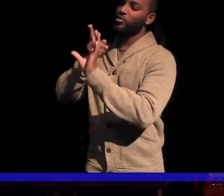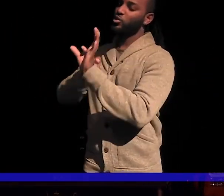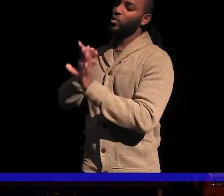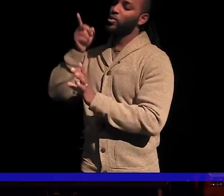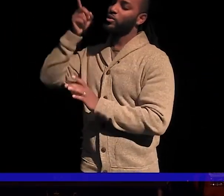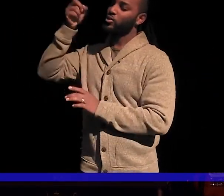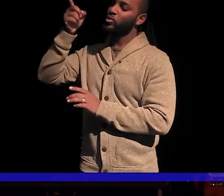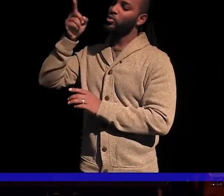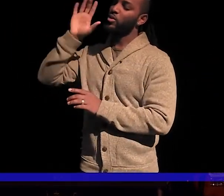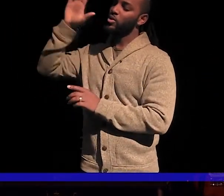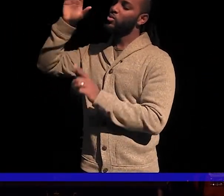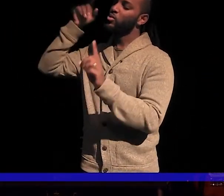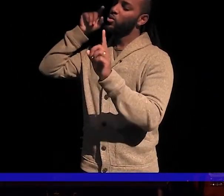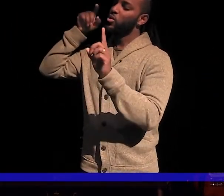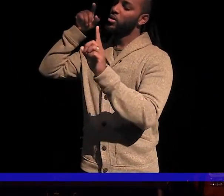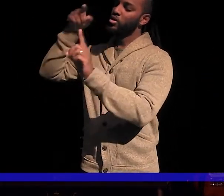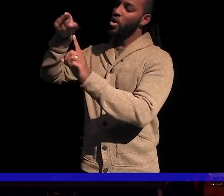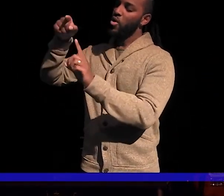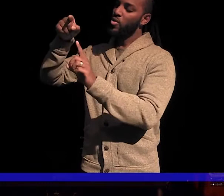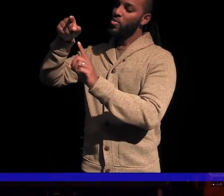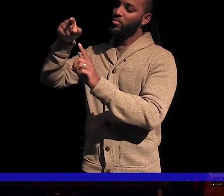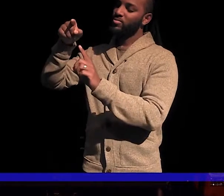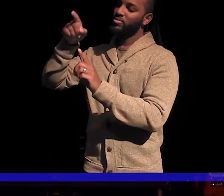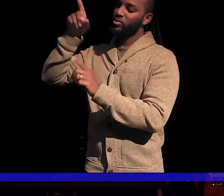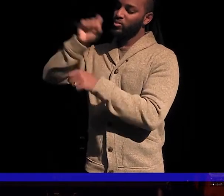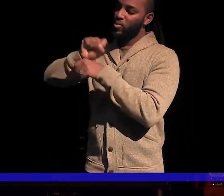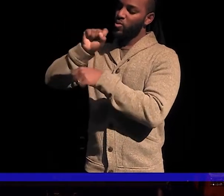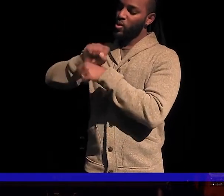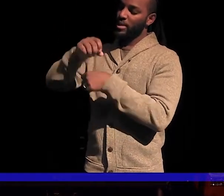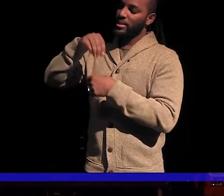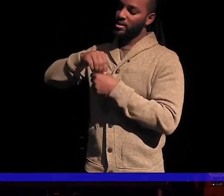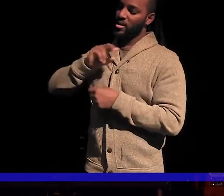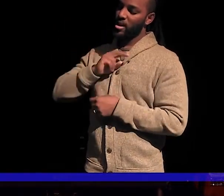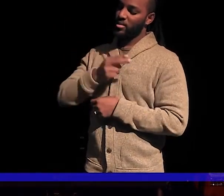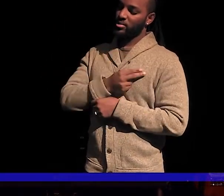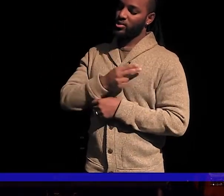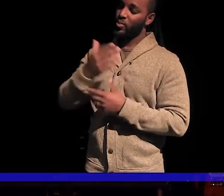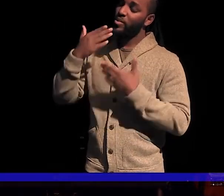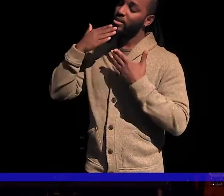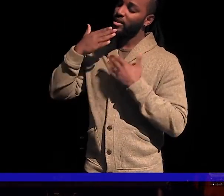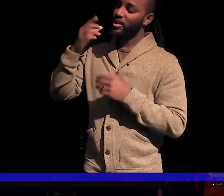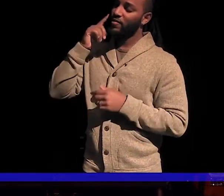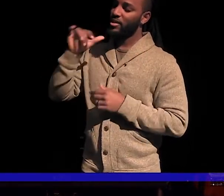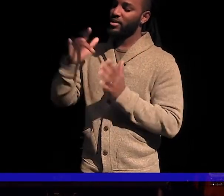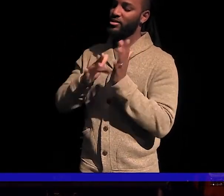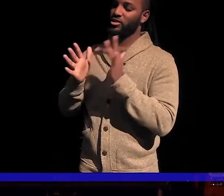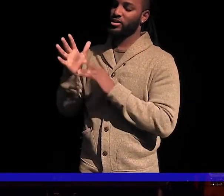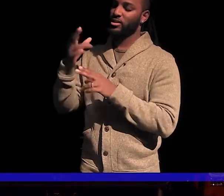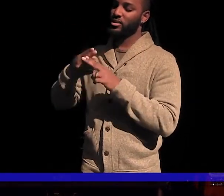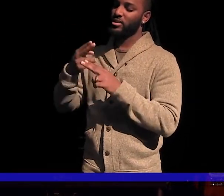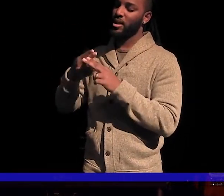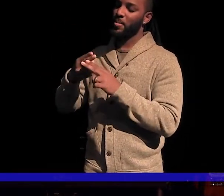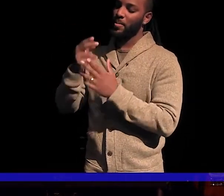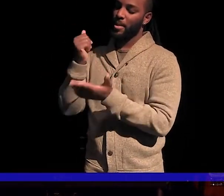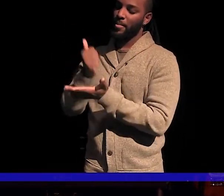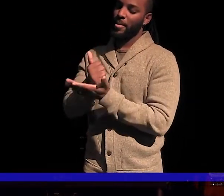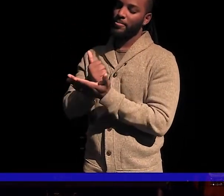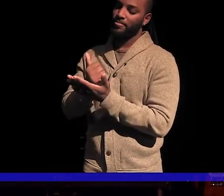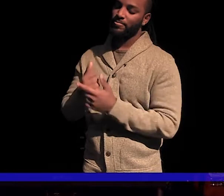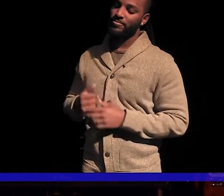in what you're trying to do in and through us in this city. And we thank you for it in Jesus' name.